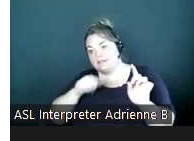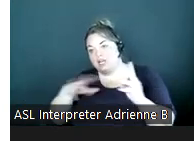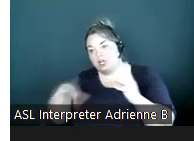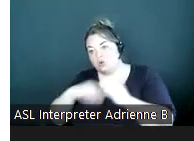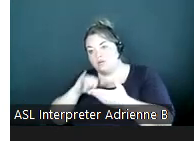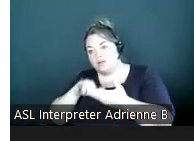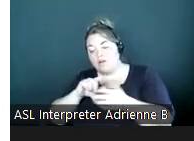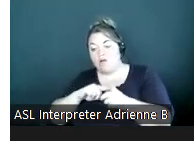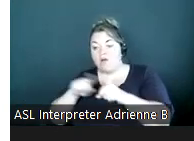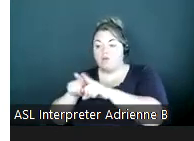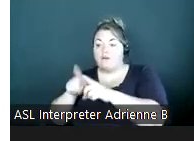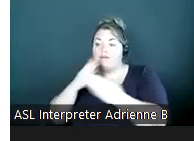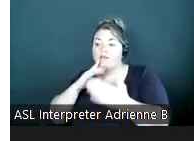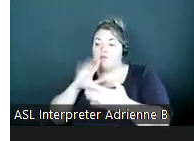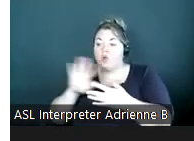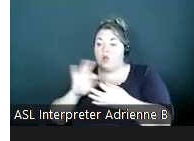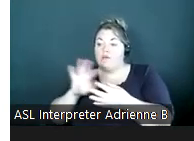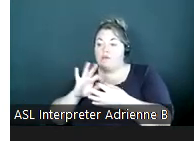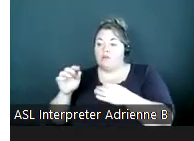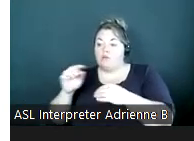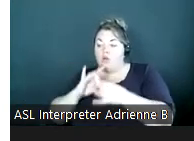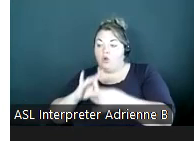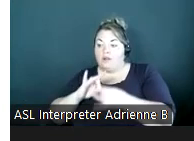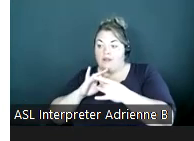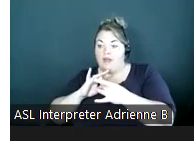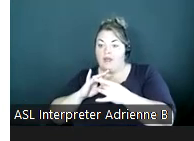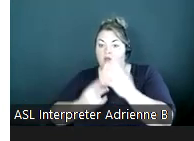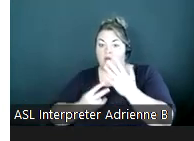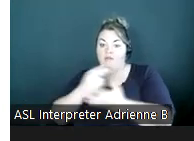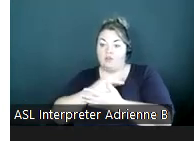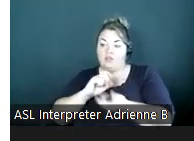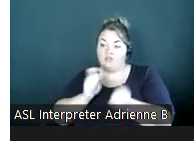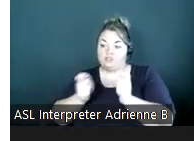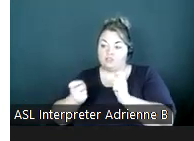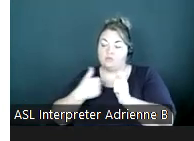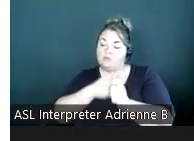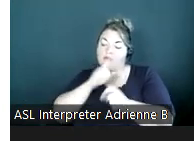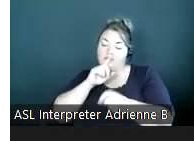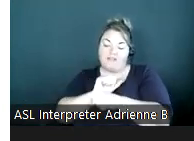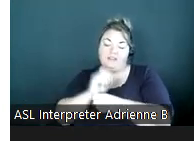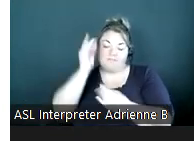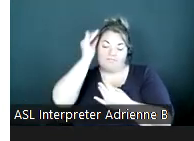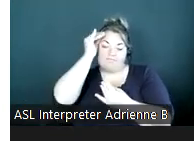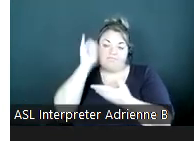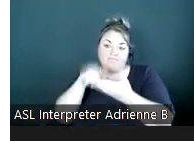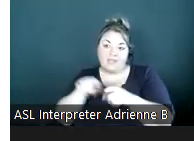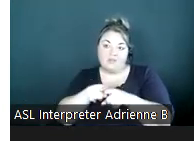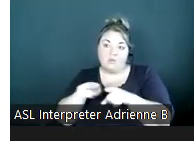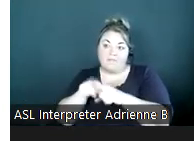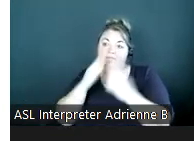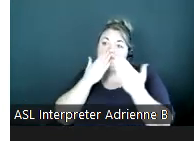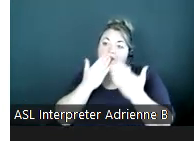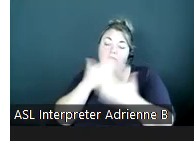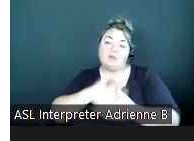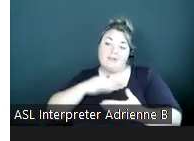And also thank you for your comments regarding that. The reviewing changes, we'll definitely take that into consideration as well. So appreciate